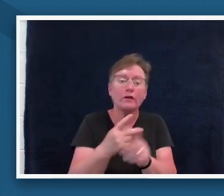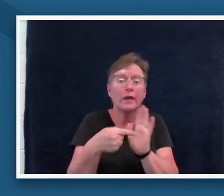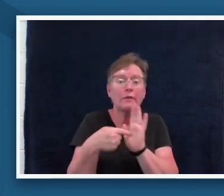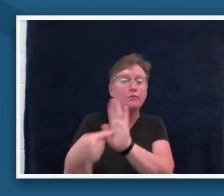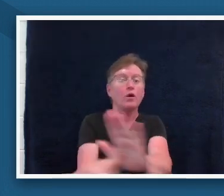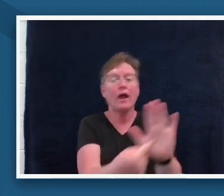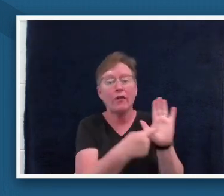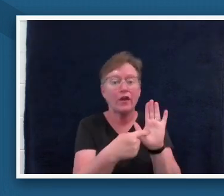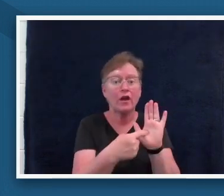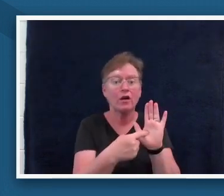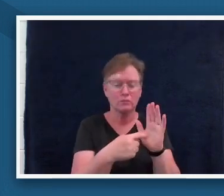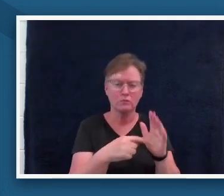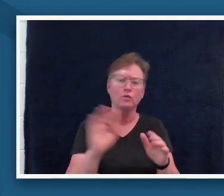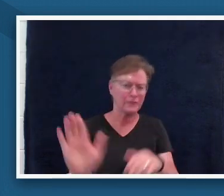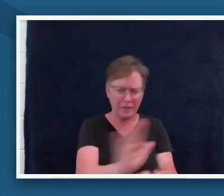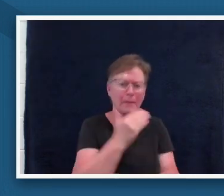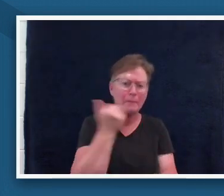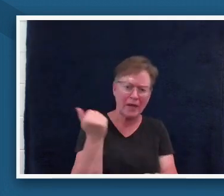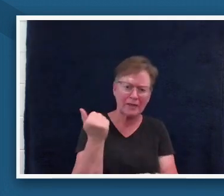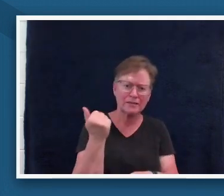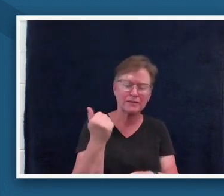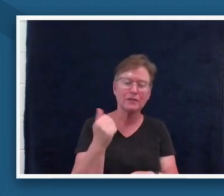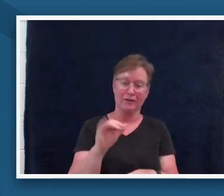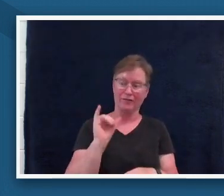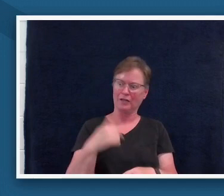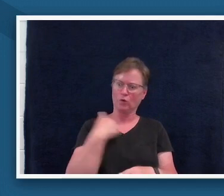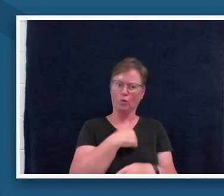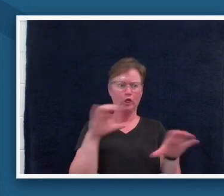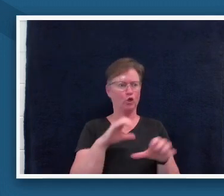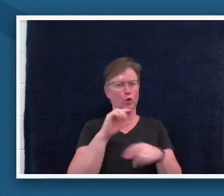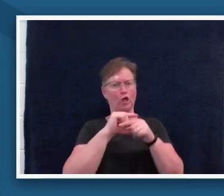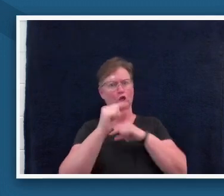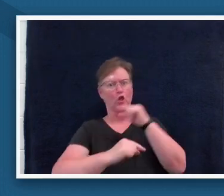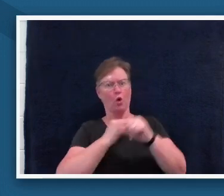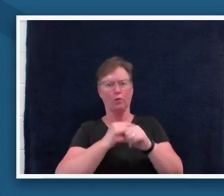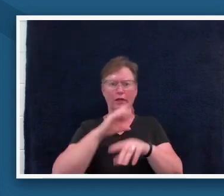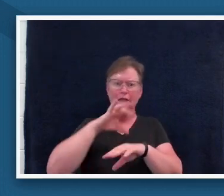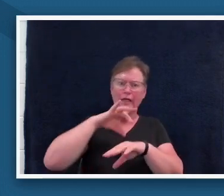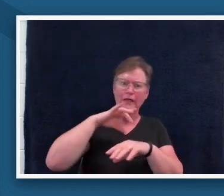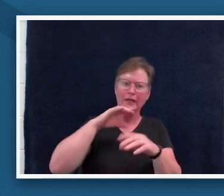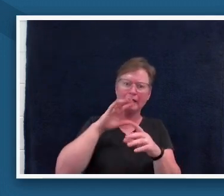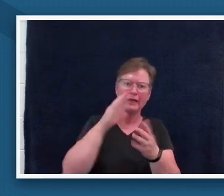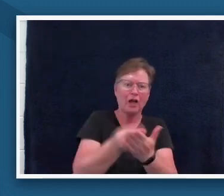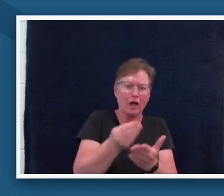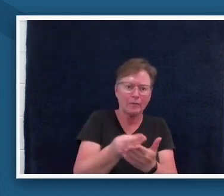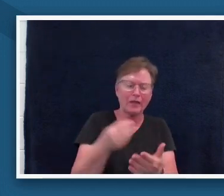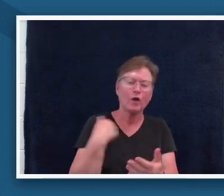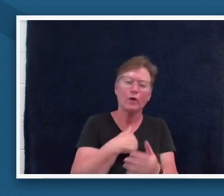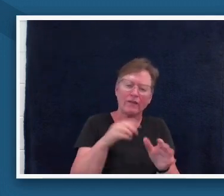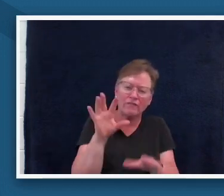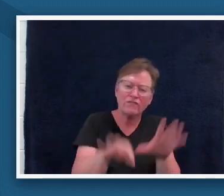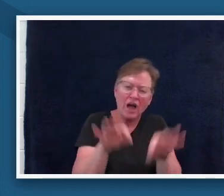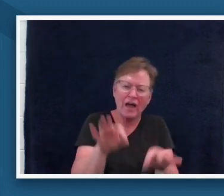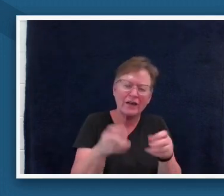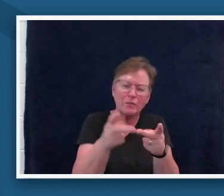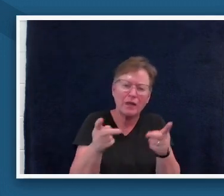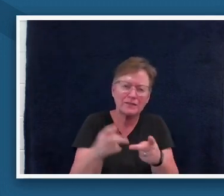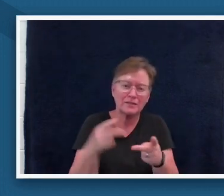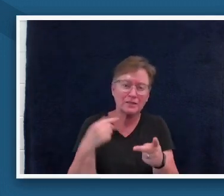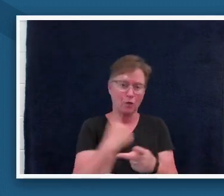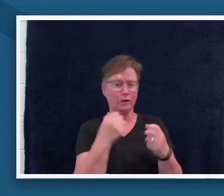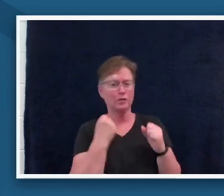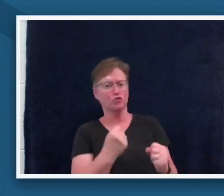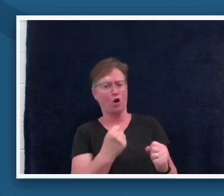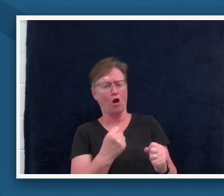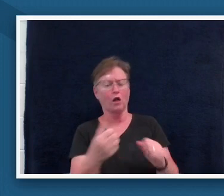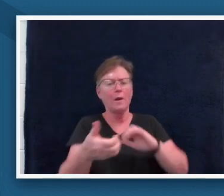in the global economy, that's what we do. We find ourselves in areas where we can shine and be strong and let someone else partner with us